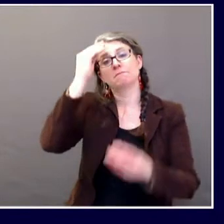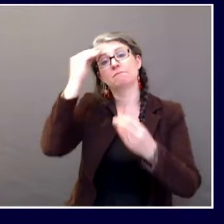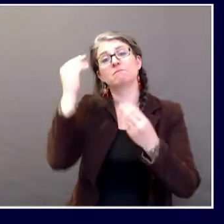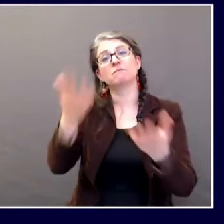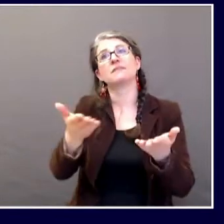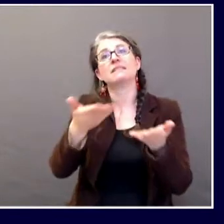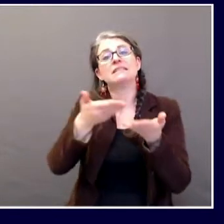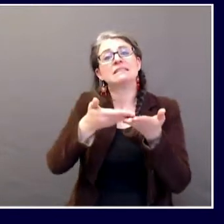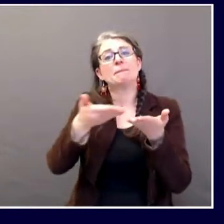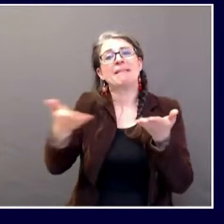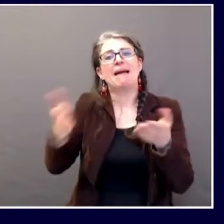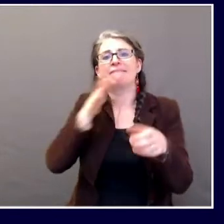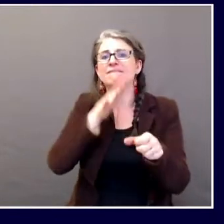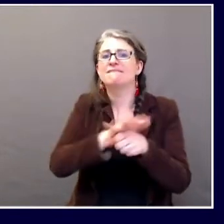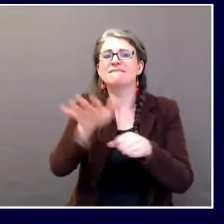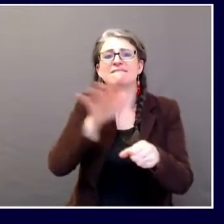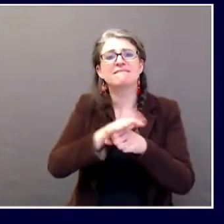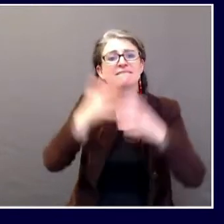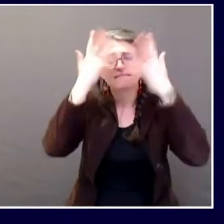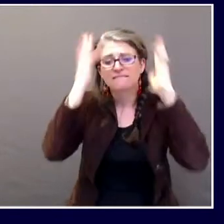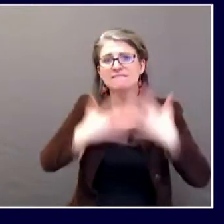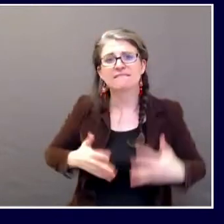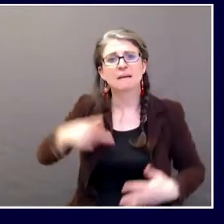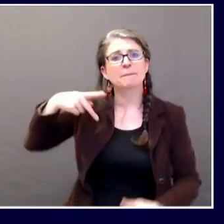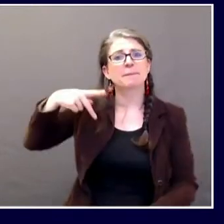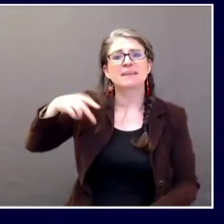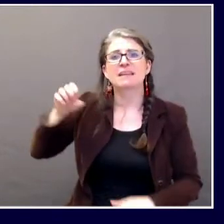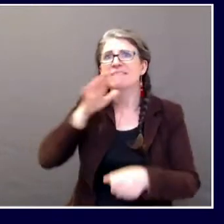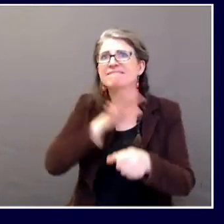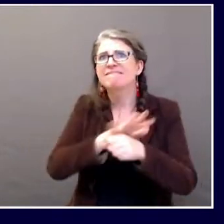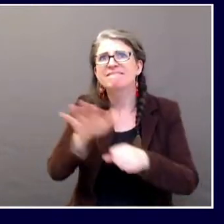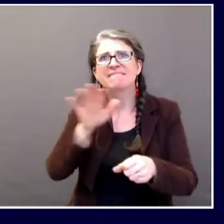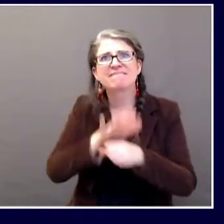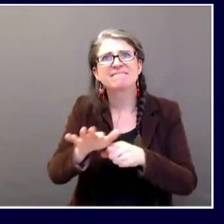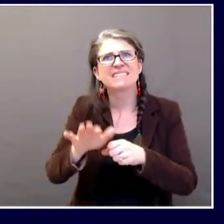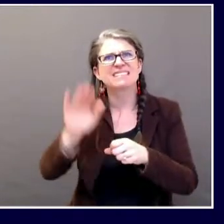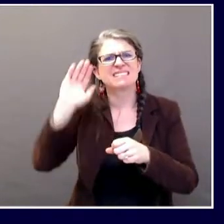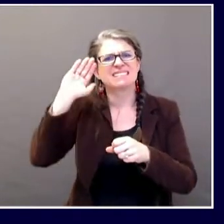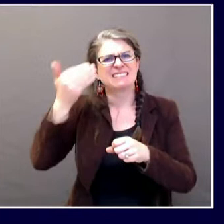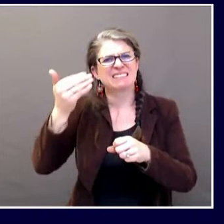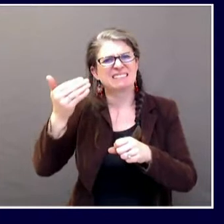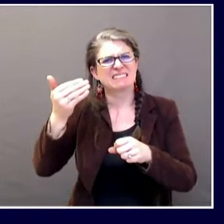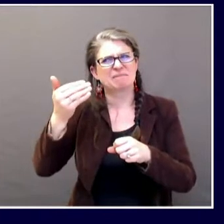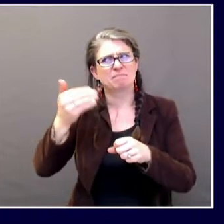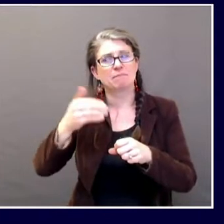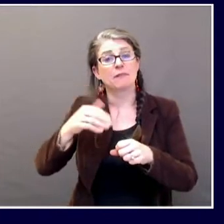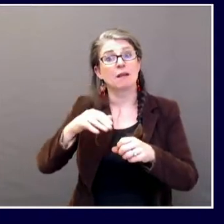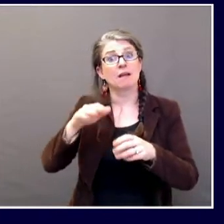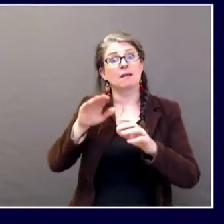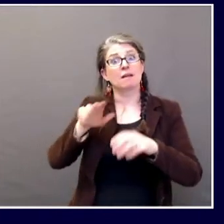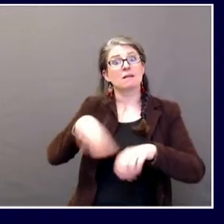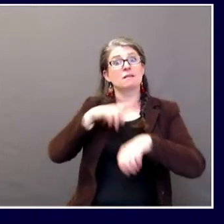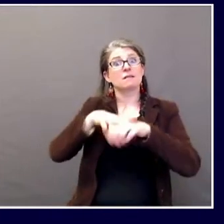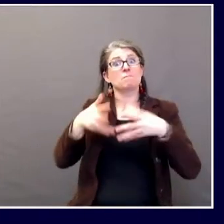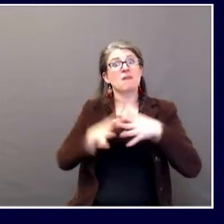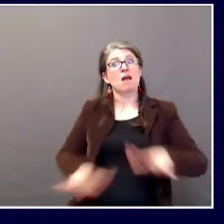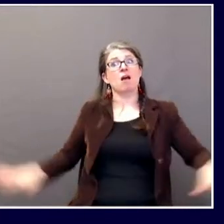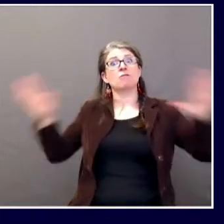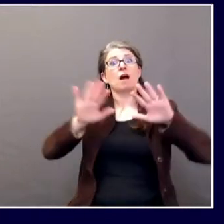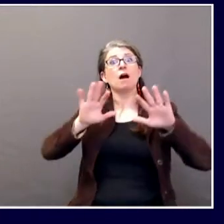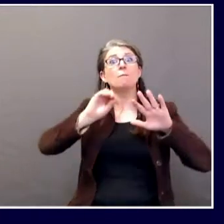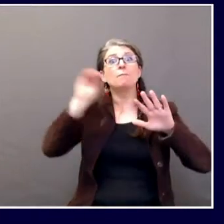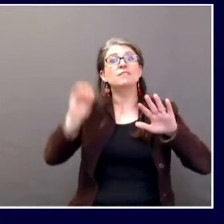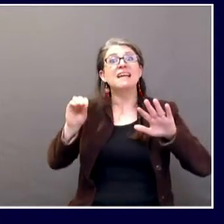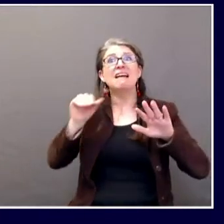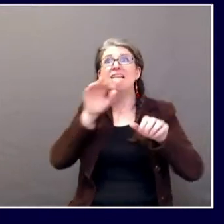actually worse than the national average, which is 21%. Also, that there's a rise of 33% in